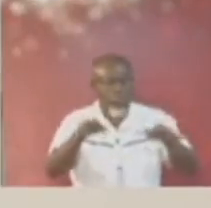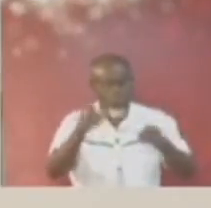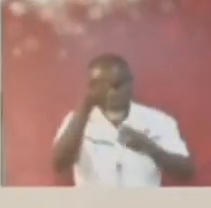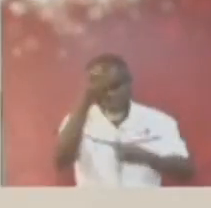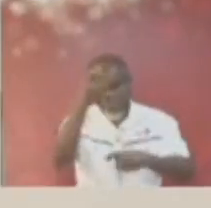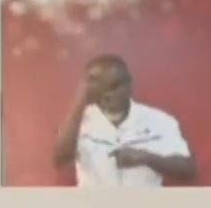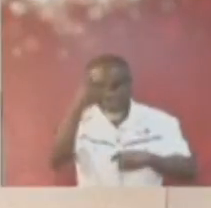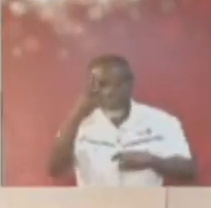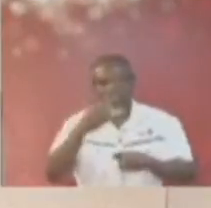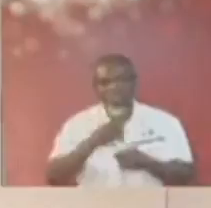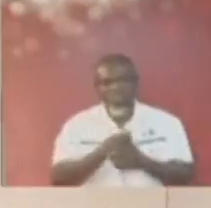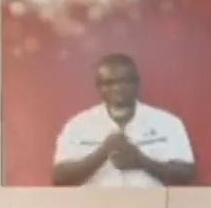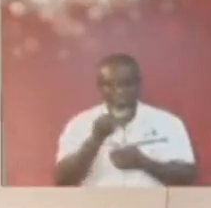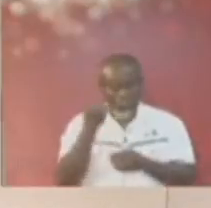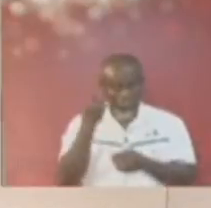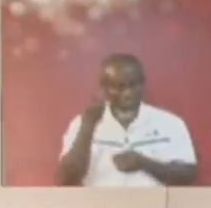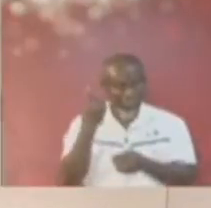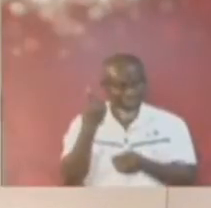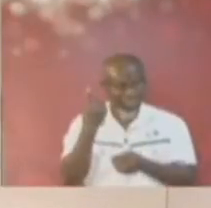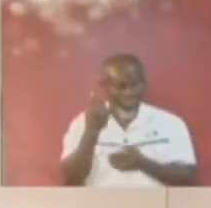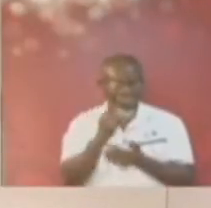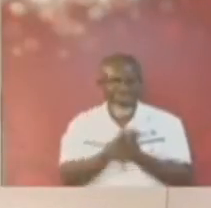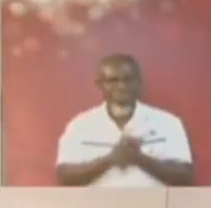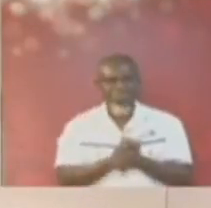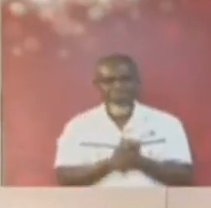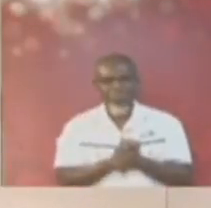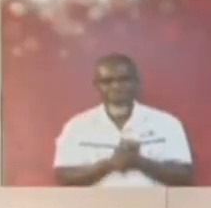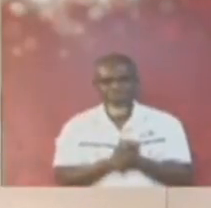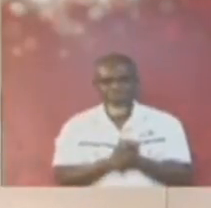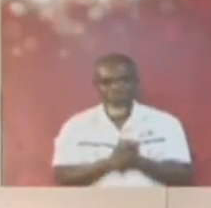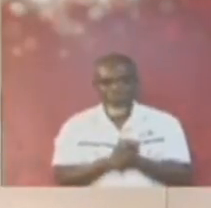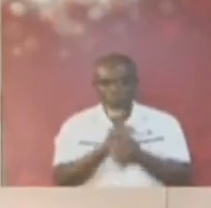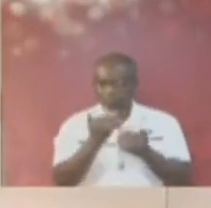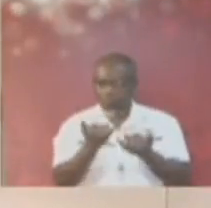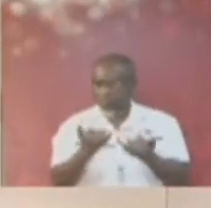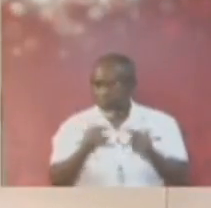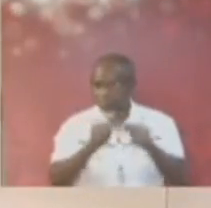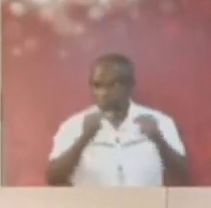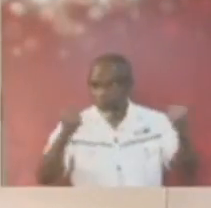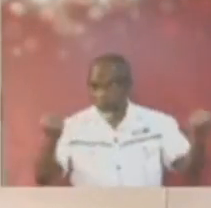you for the question. Thank you. And we go now to Newsday, please.